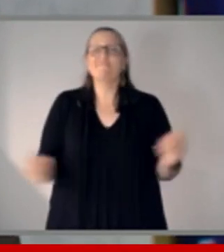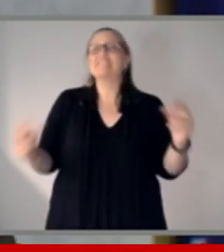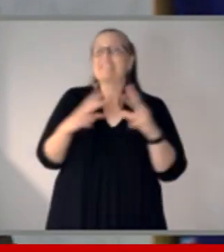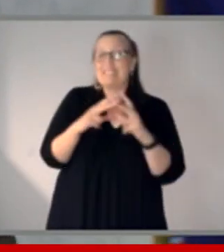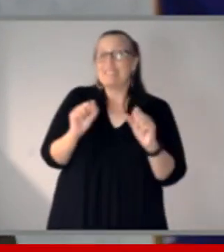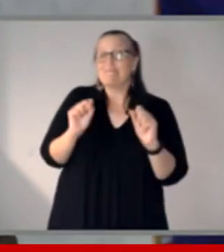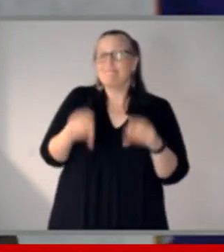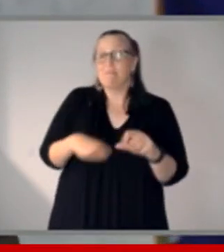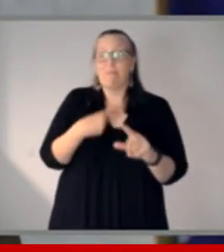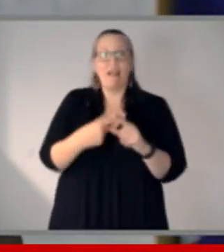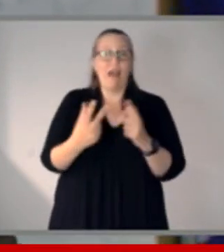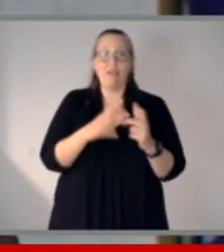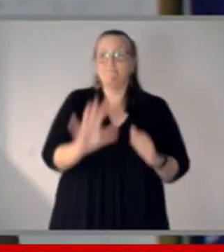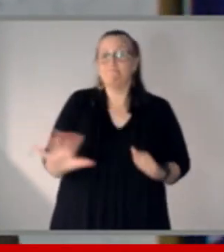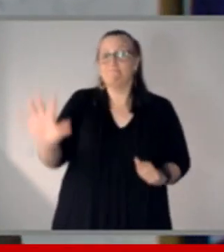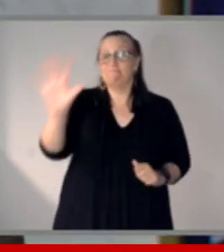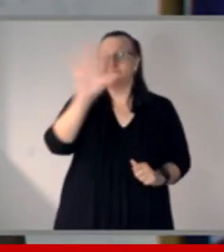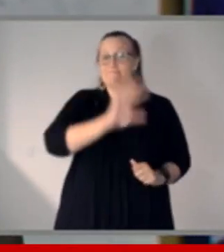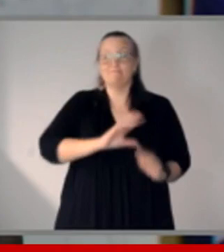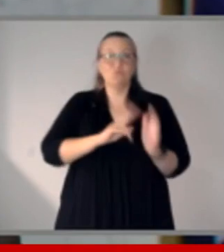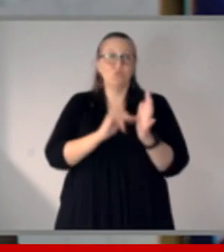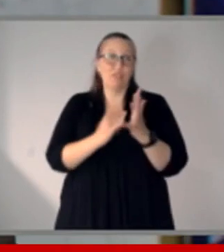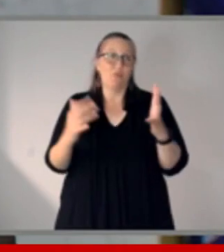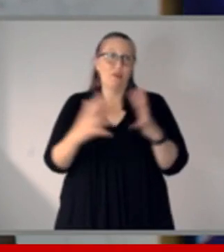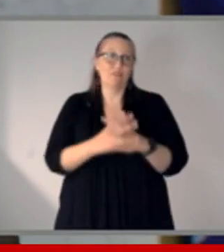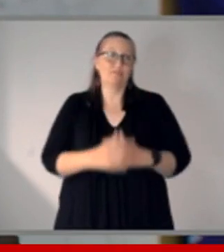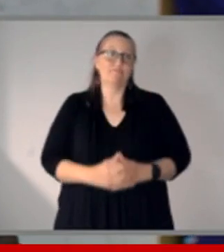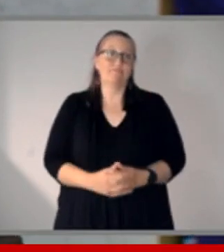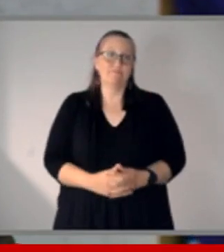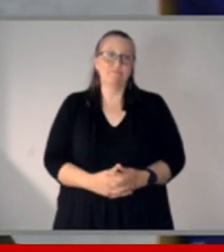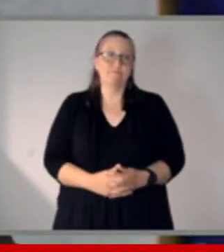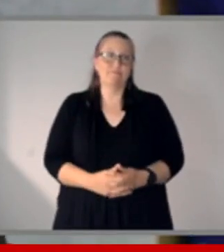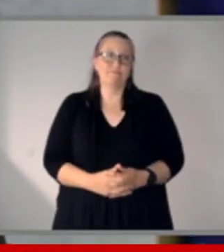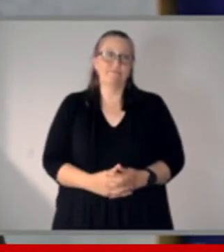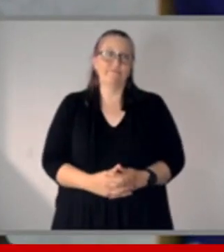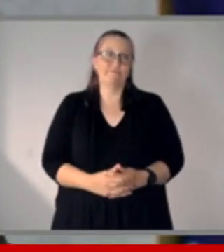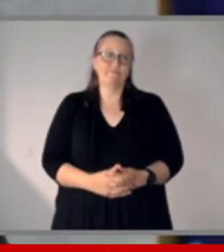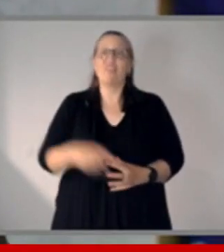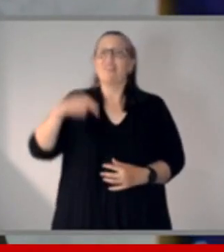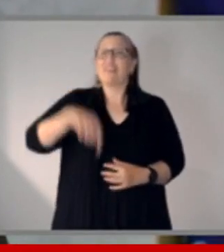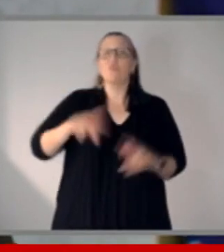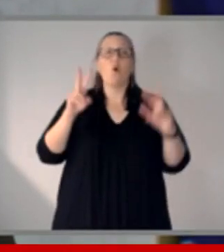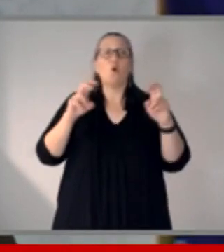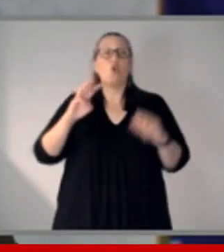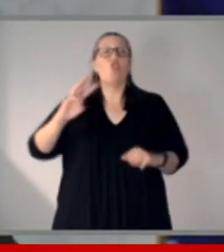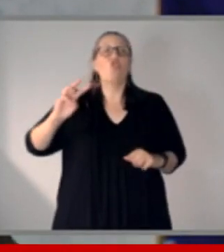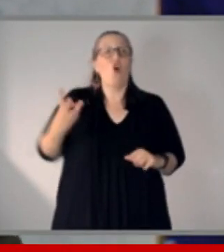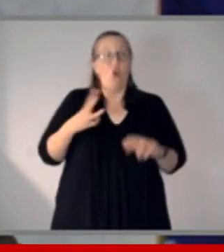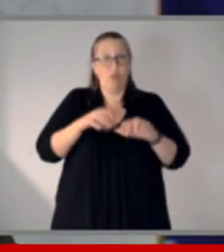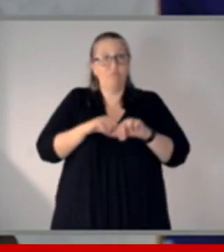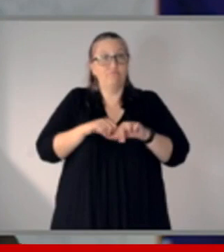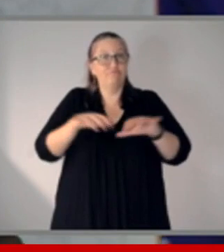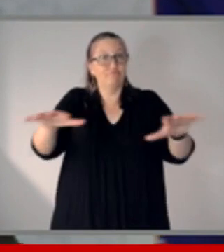know about this outbreak? This is clearly our third wave in Australia. The first wave, you'll remember, right back in the beginning of the